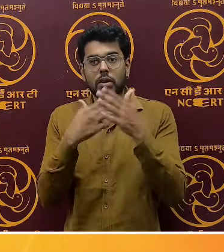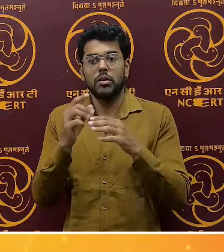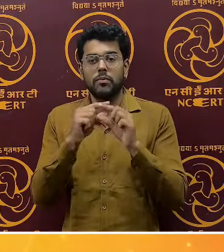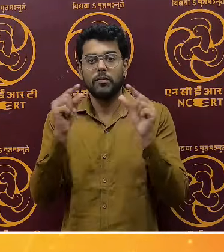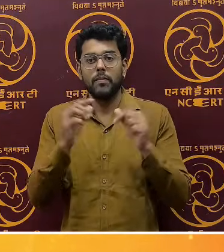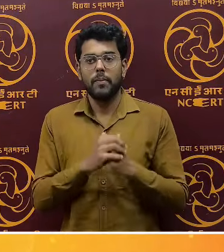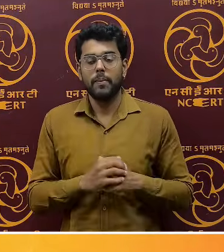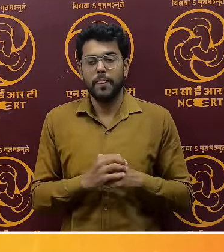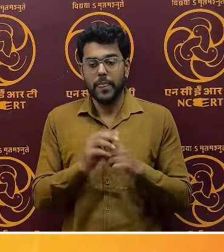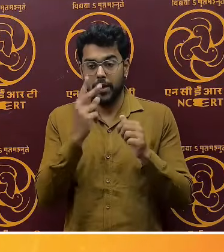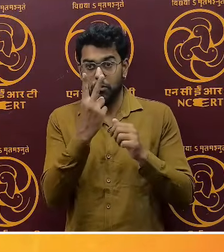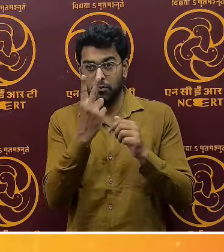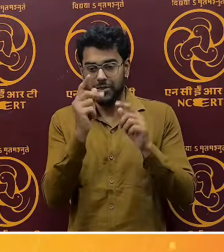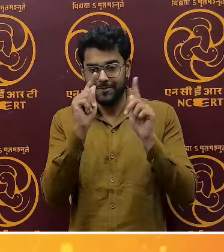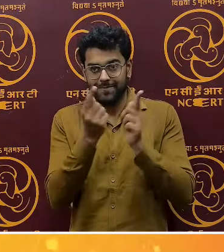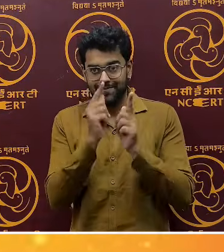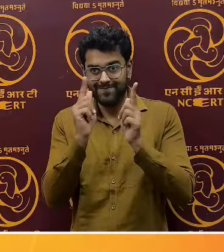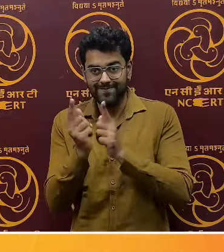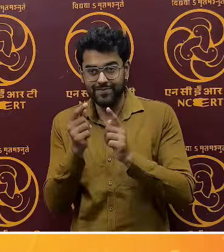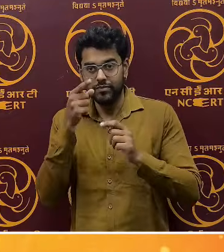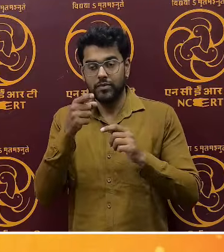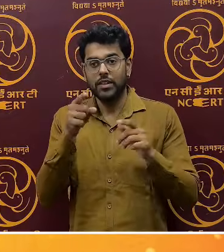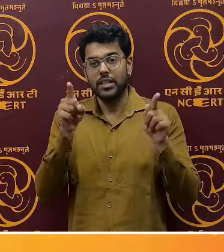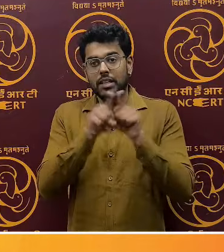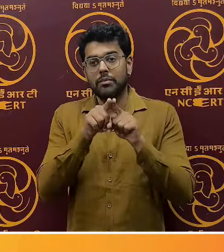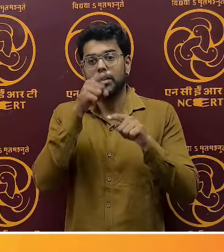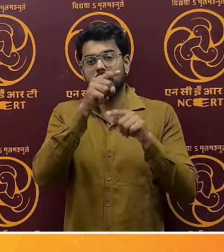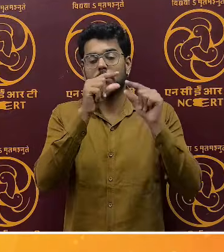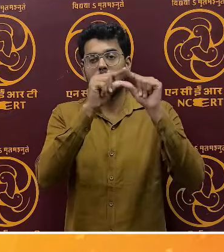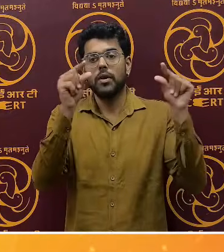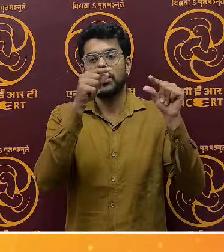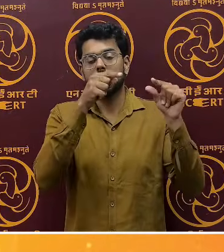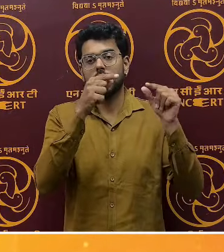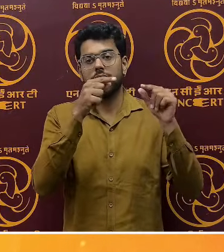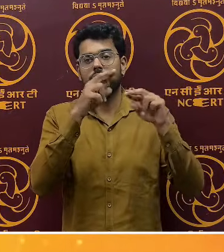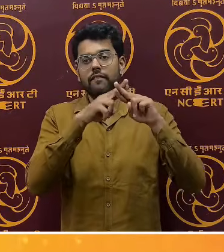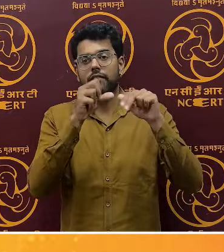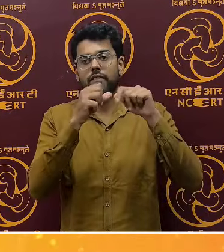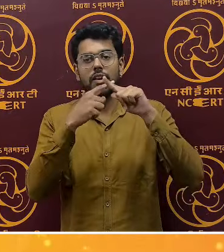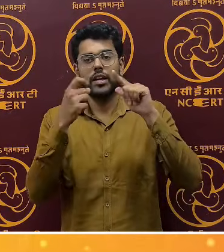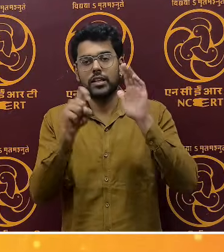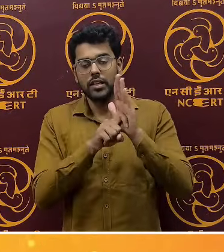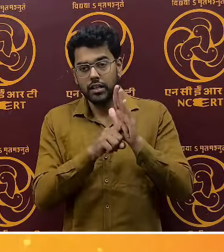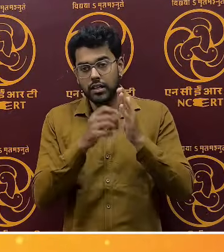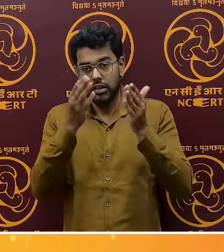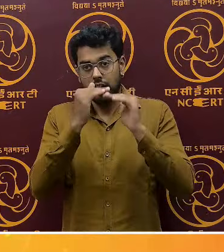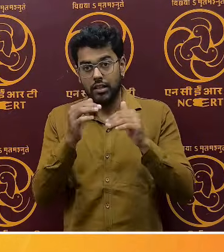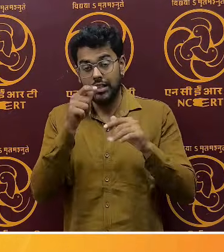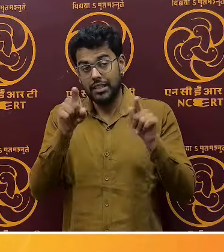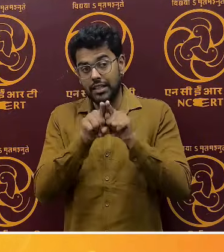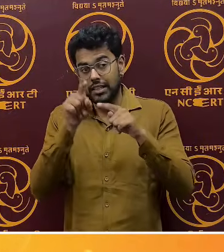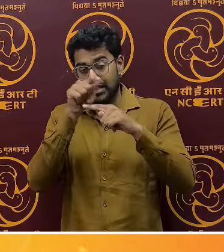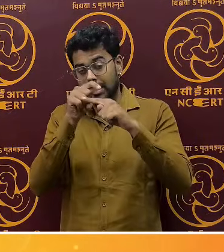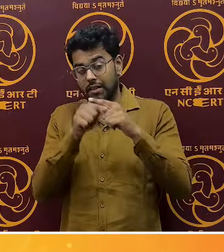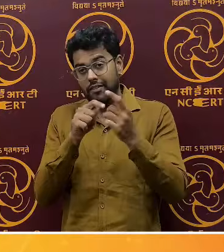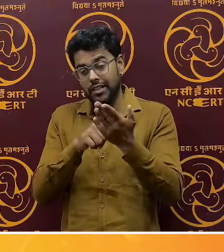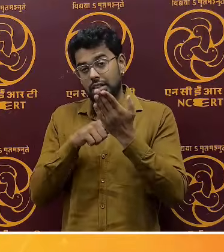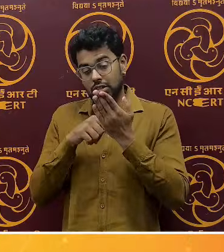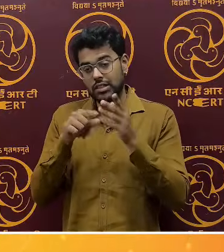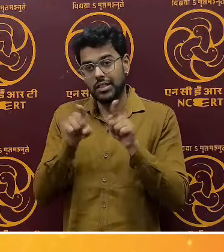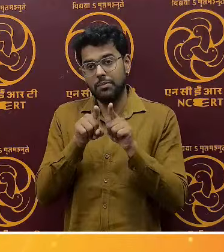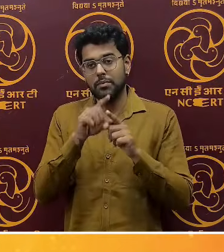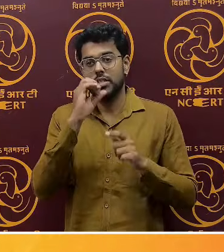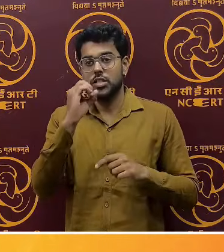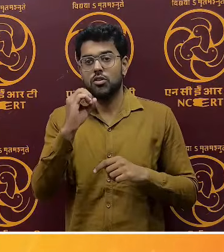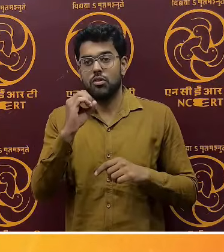two small polynomials are the factors of this polynomial. This polynomial will divide this polynomial exactly, leaving remainder 0.